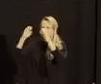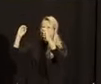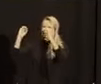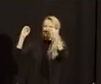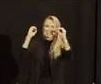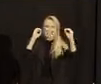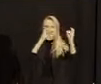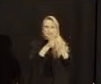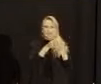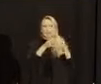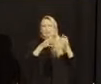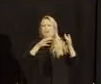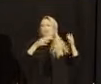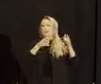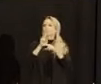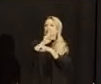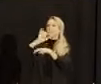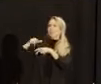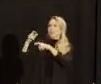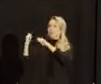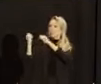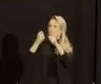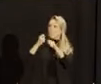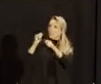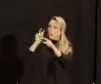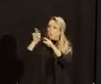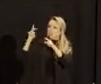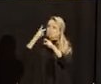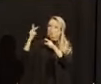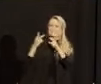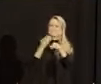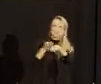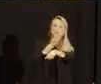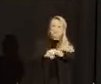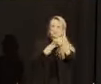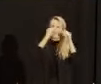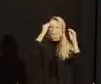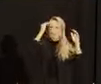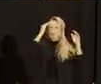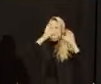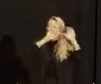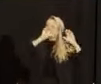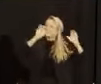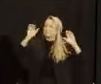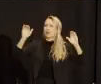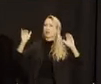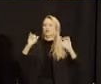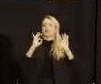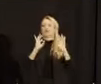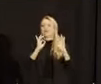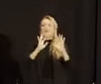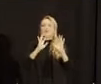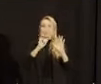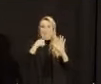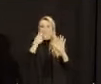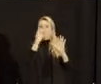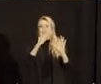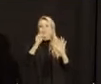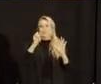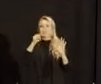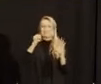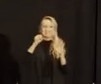that. We've always been engaged in family engagement, that we all together, since our roots are so deep.